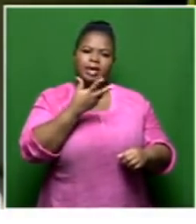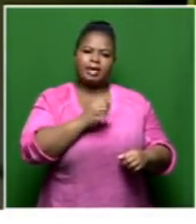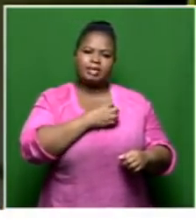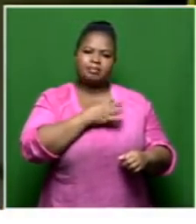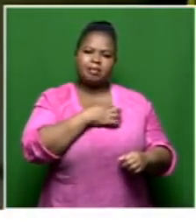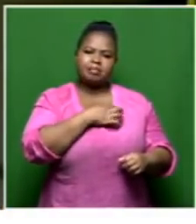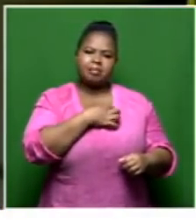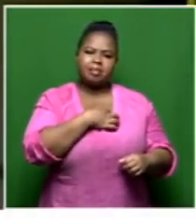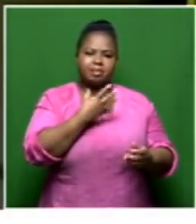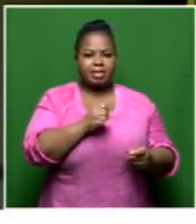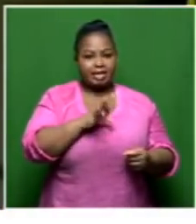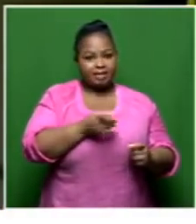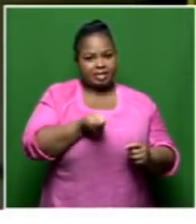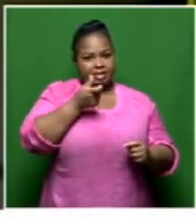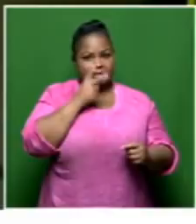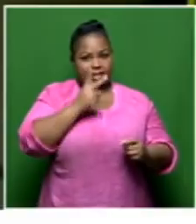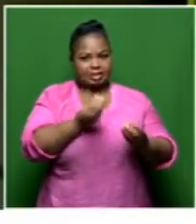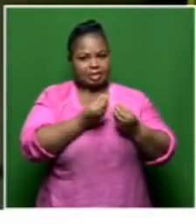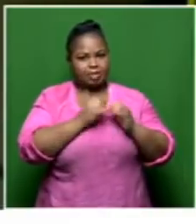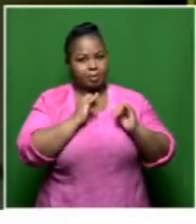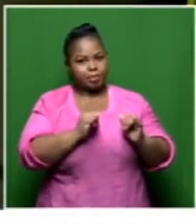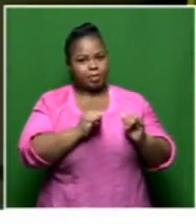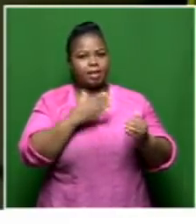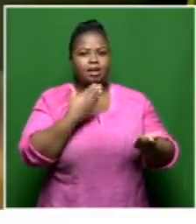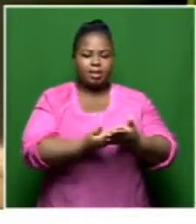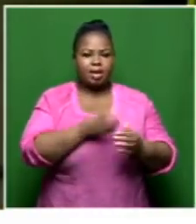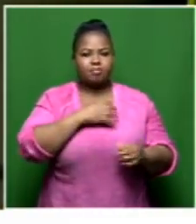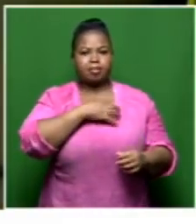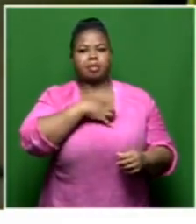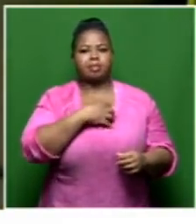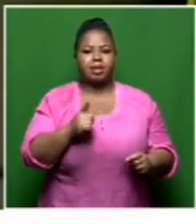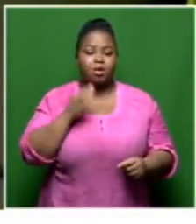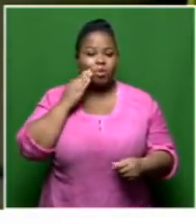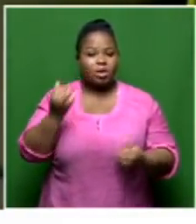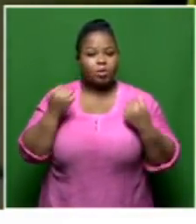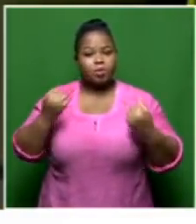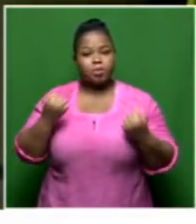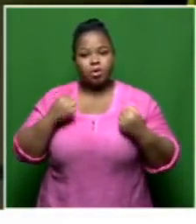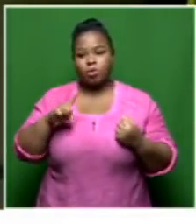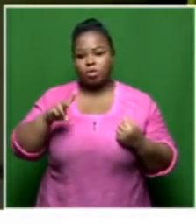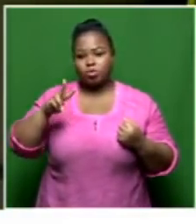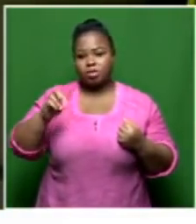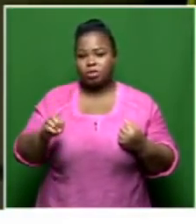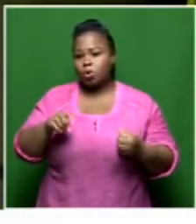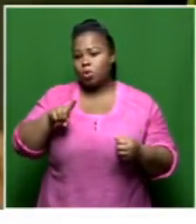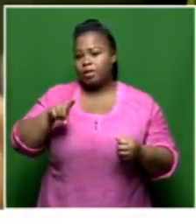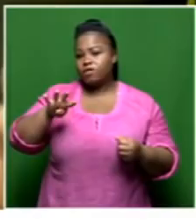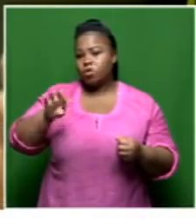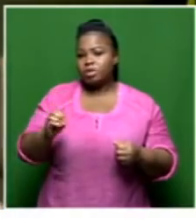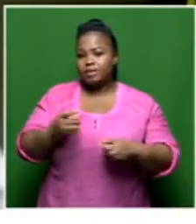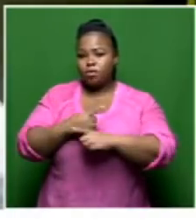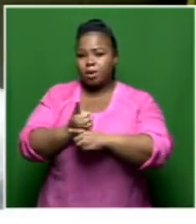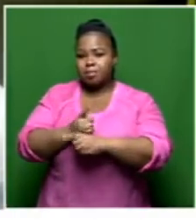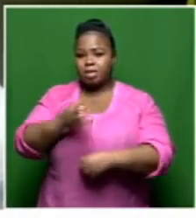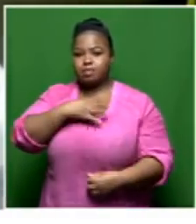minute, unless he makes a small slip or he sees something really bad. But when you're exercising at 120, 140 beats a minute, I can